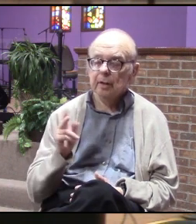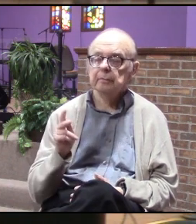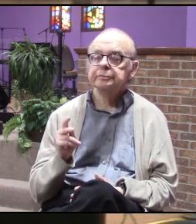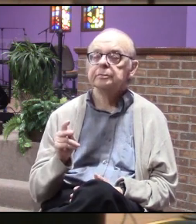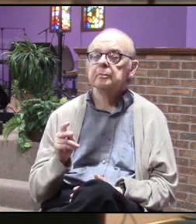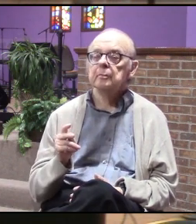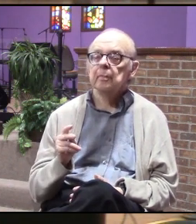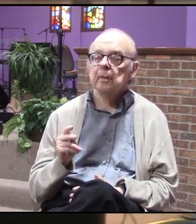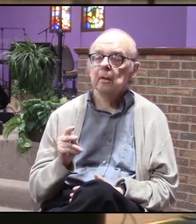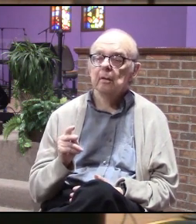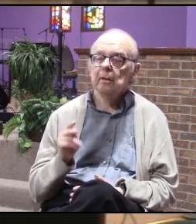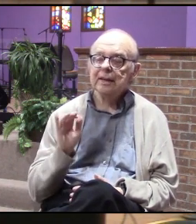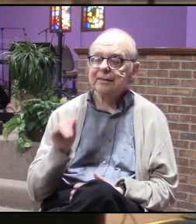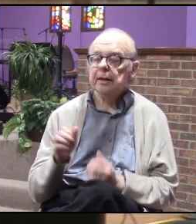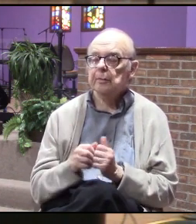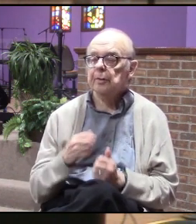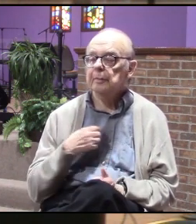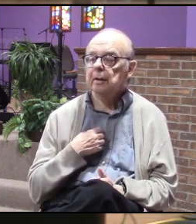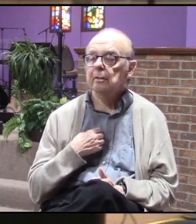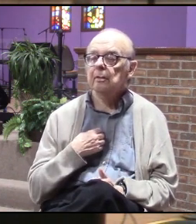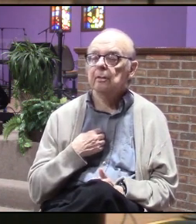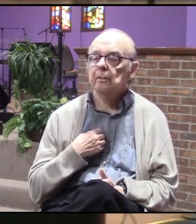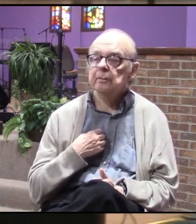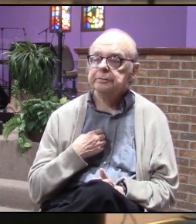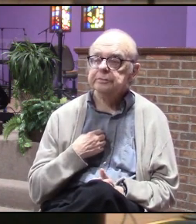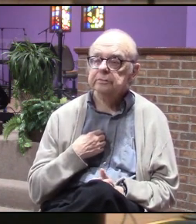Okay? So hang with me.